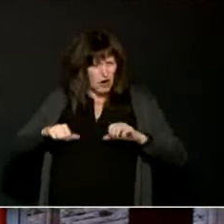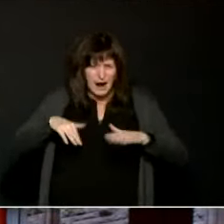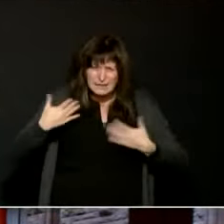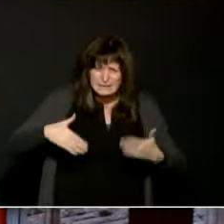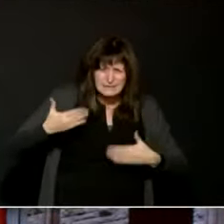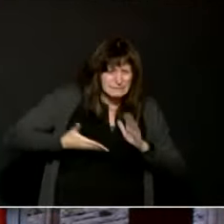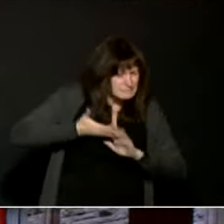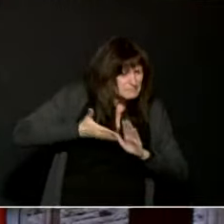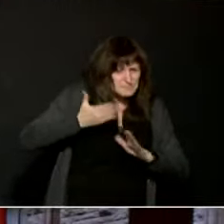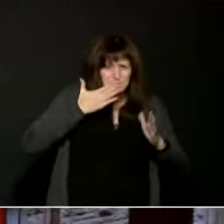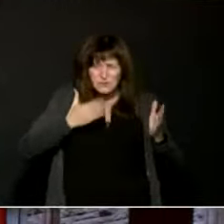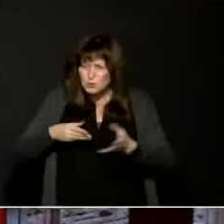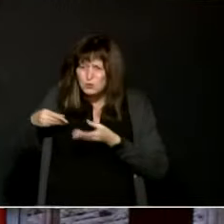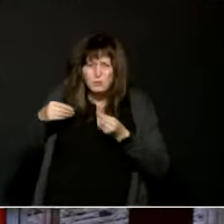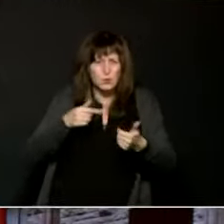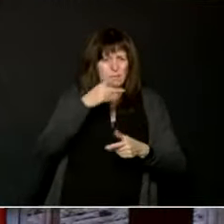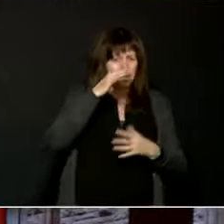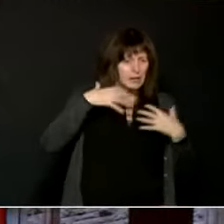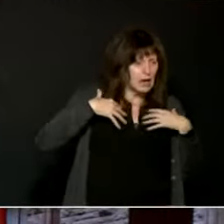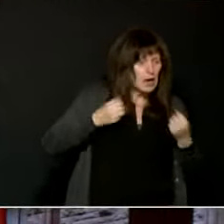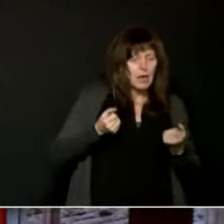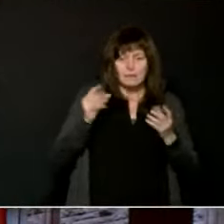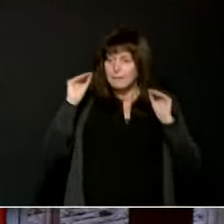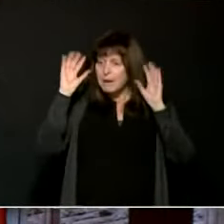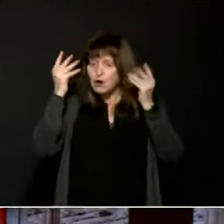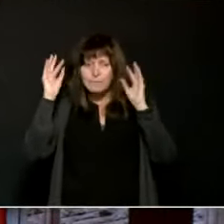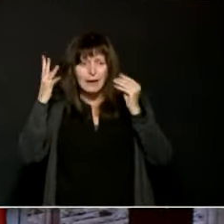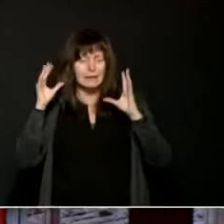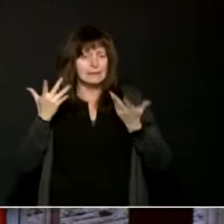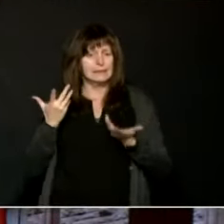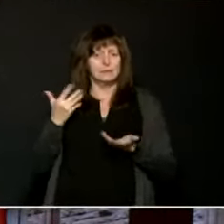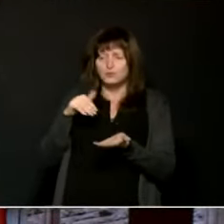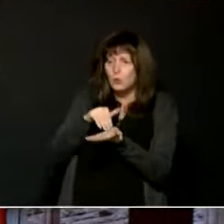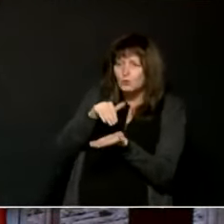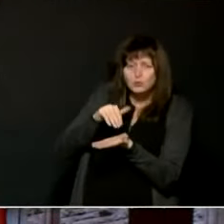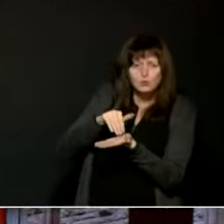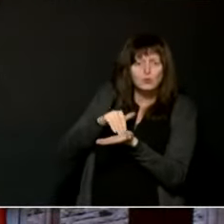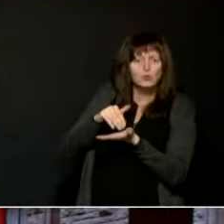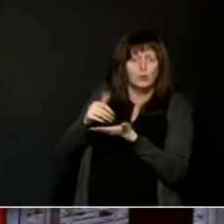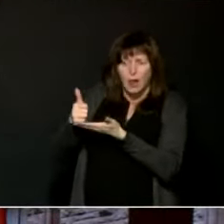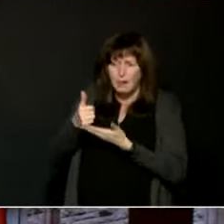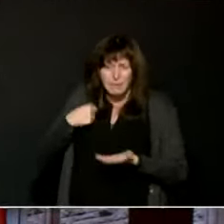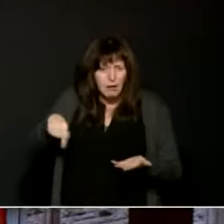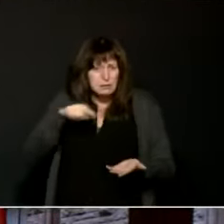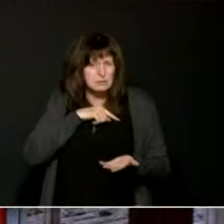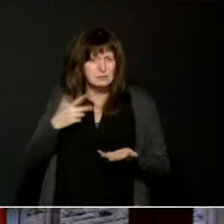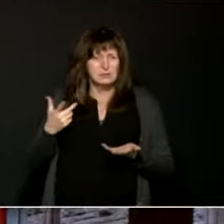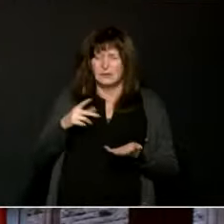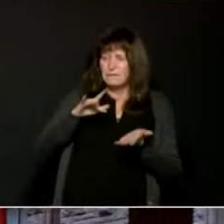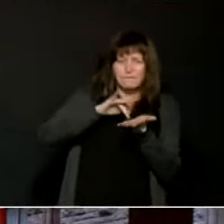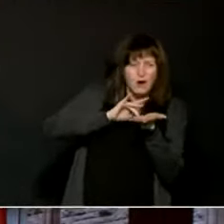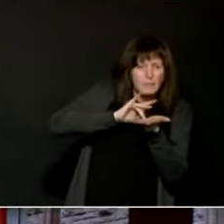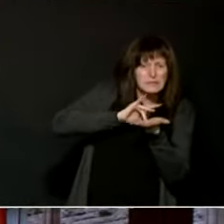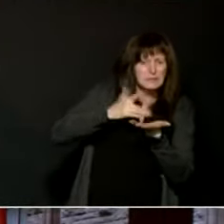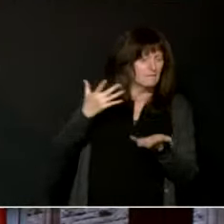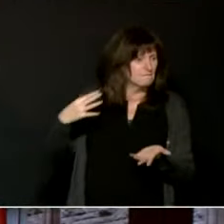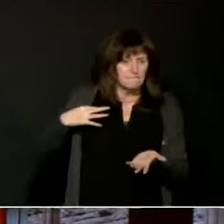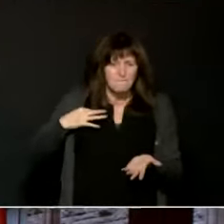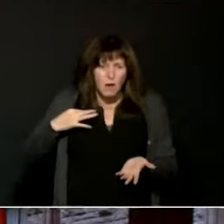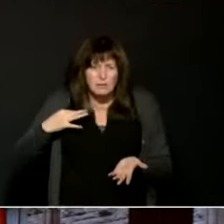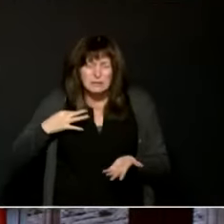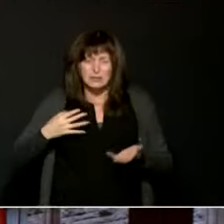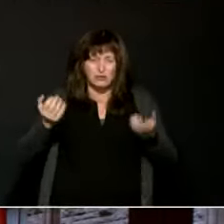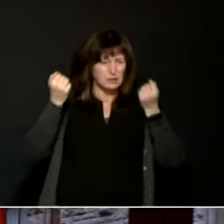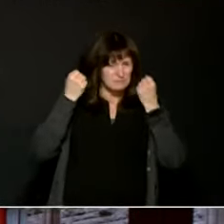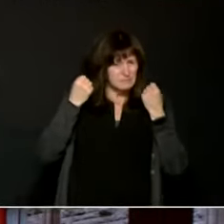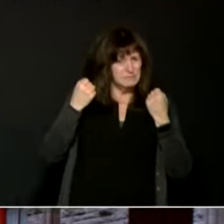our paramedics, our primary care physicians who are assisting in that, as well as other sectors and volunteers, plenty of volunteers. We thank